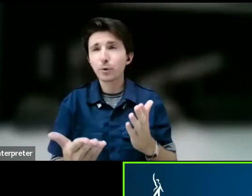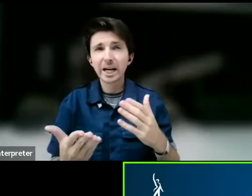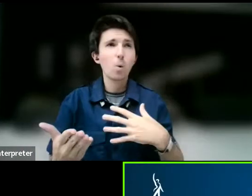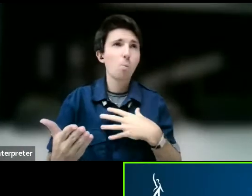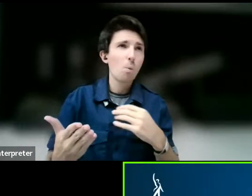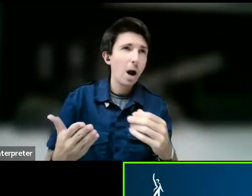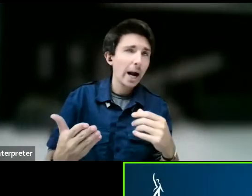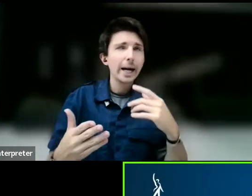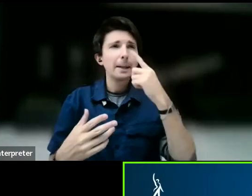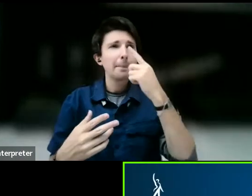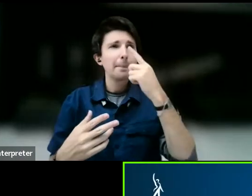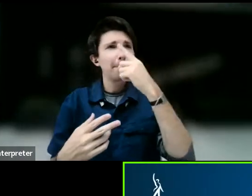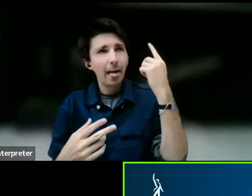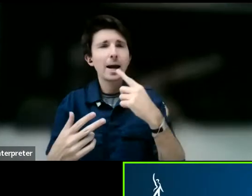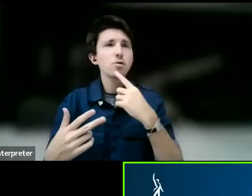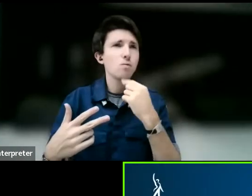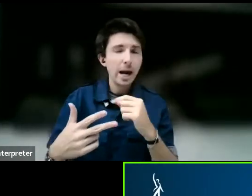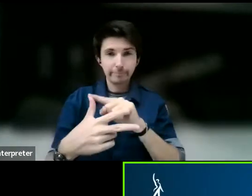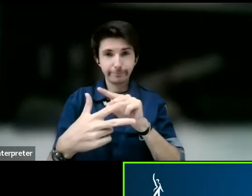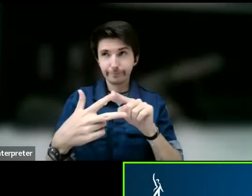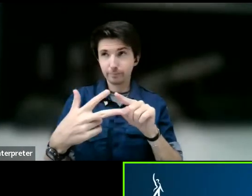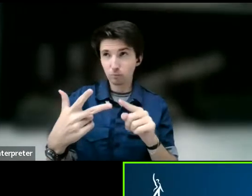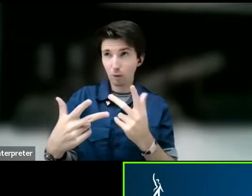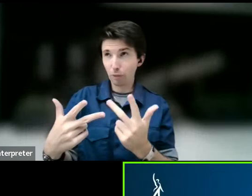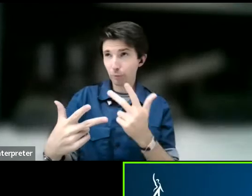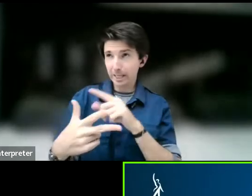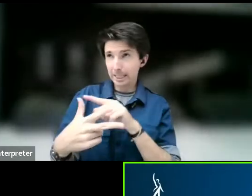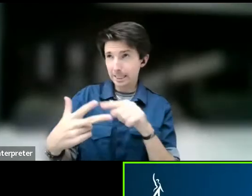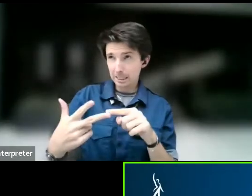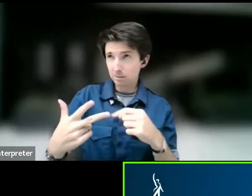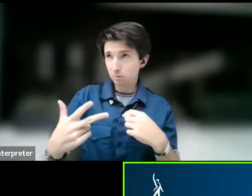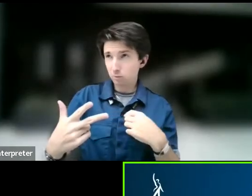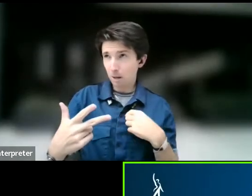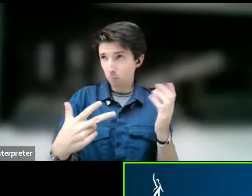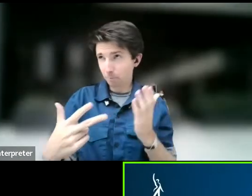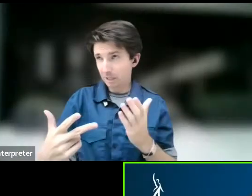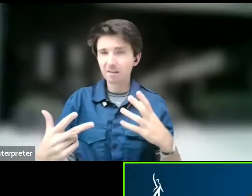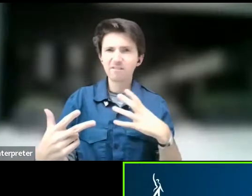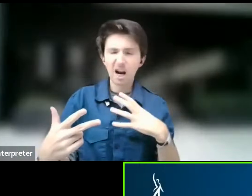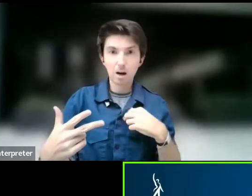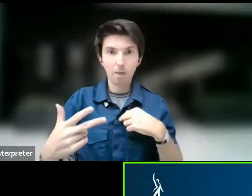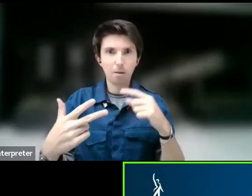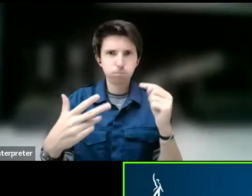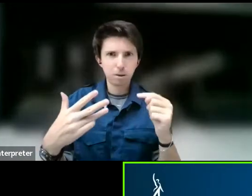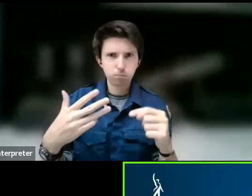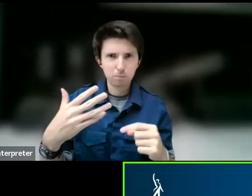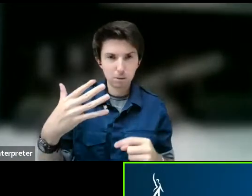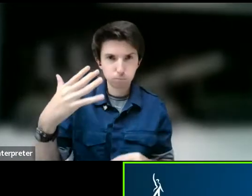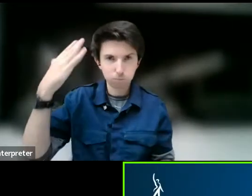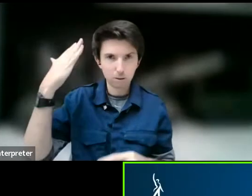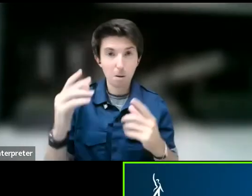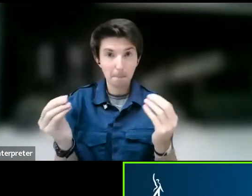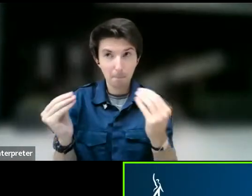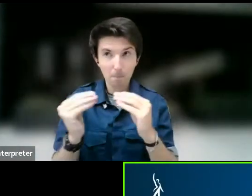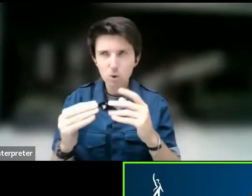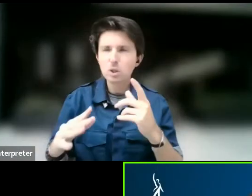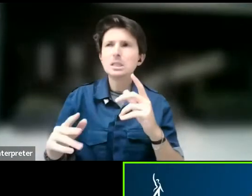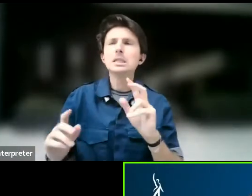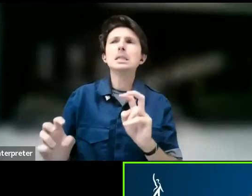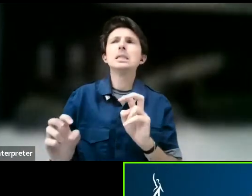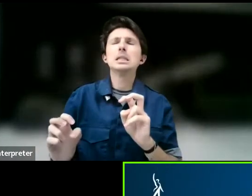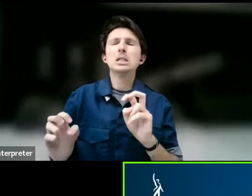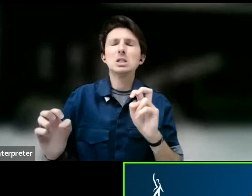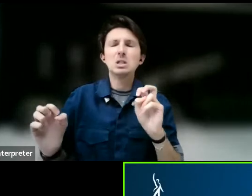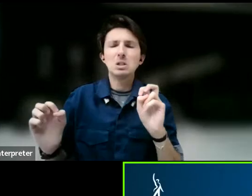for being always professionally ready and, to do a great job. And that's something as well that the